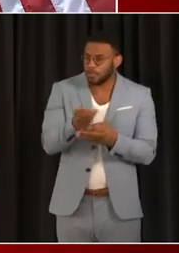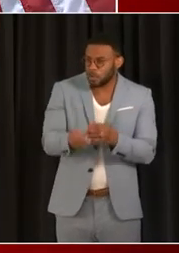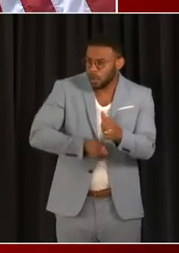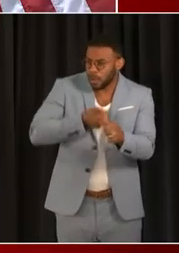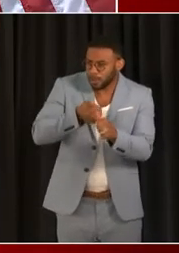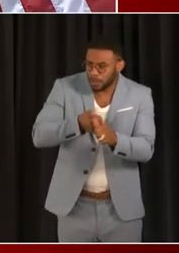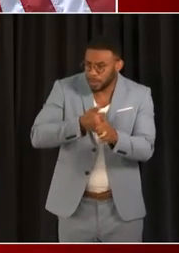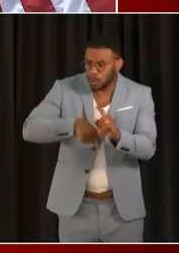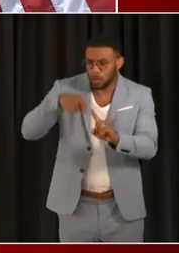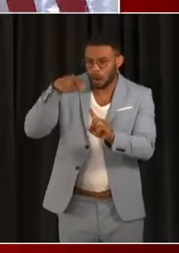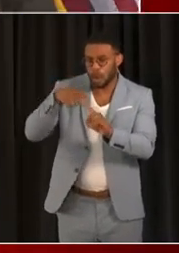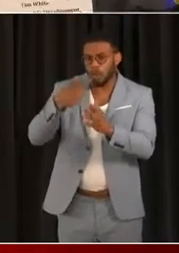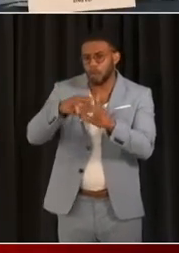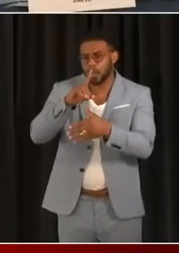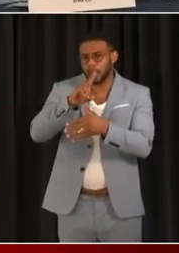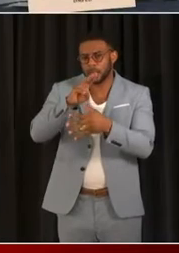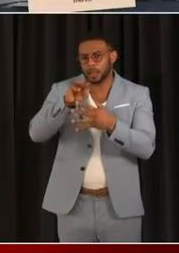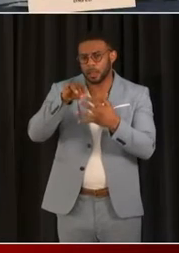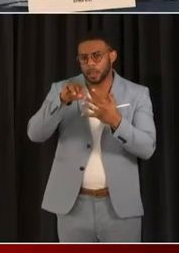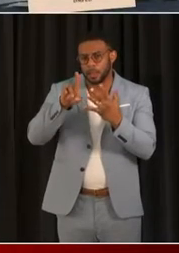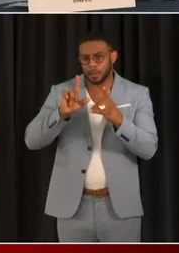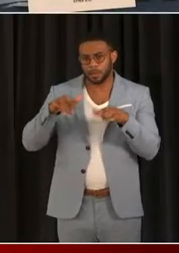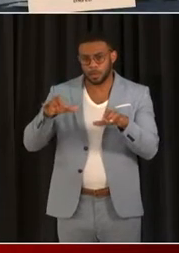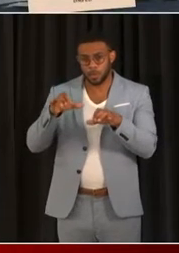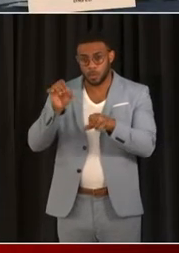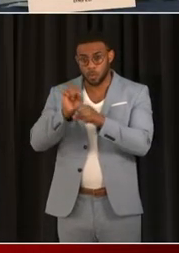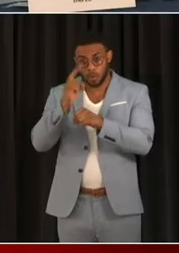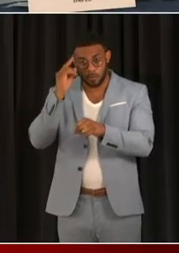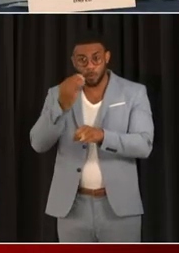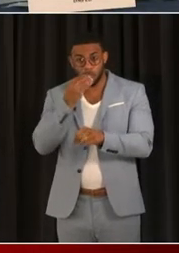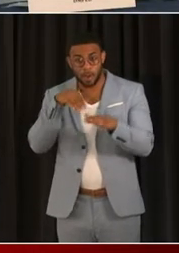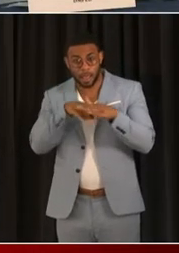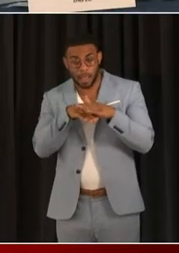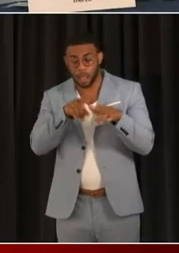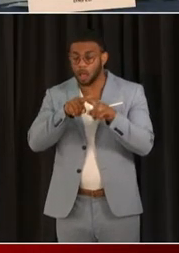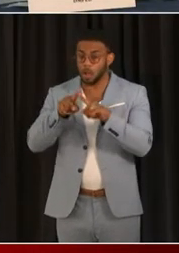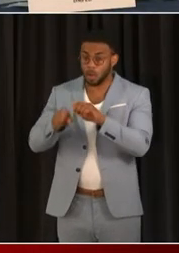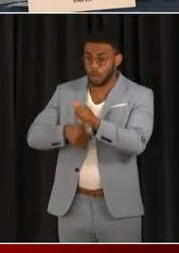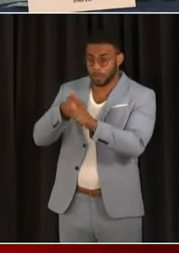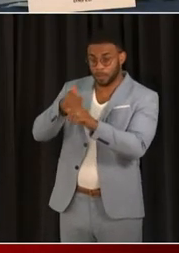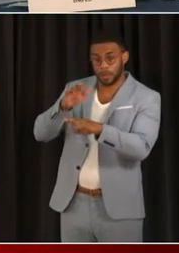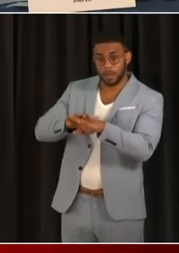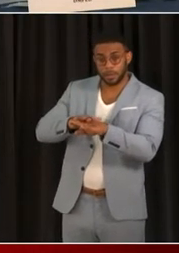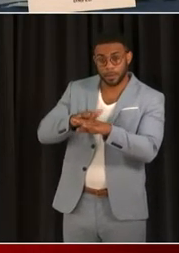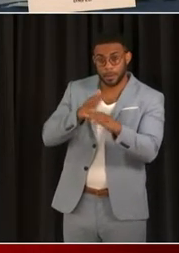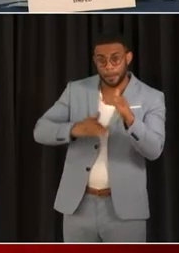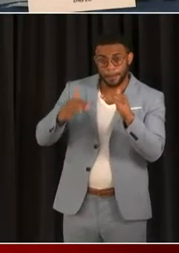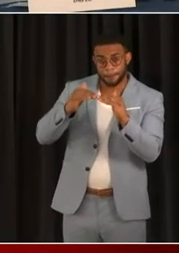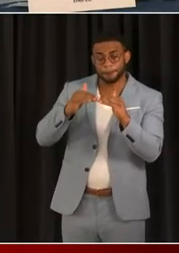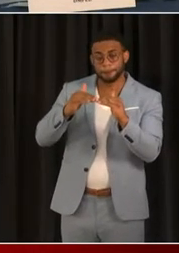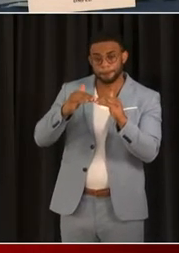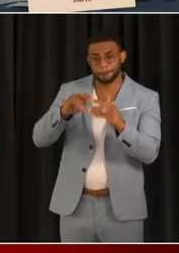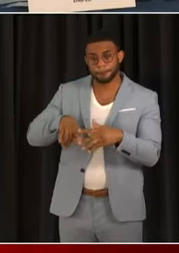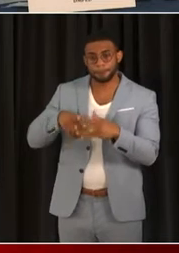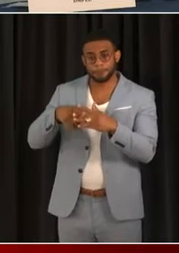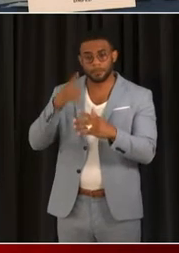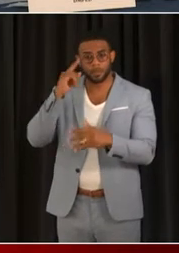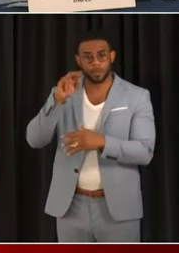a few updates around what DMPED has been doing towards working for food access, as well as an update on the Equity Rfp